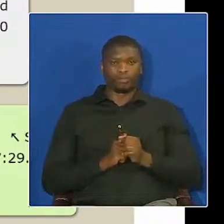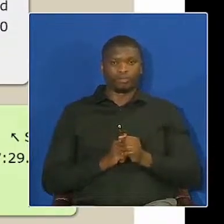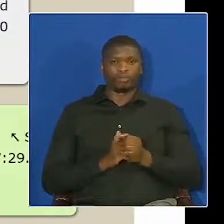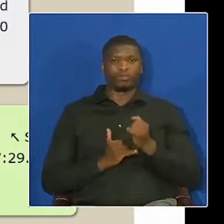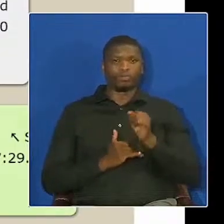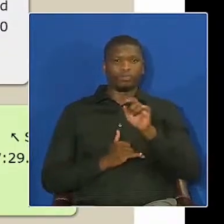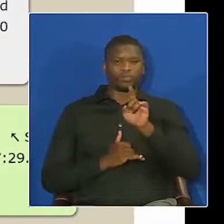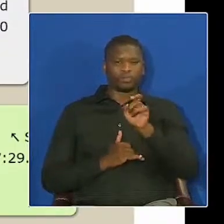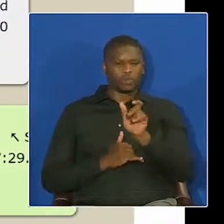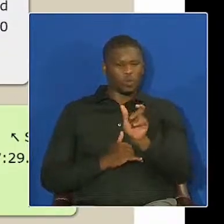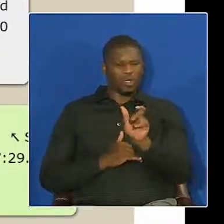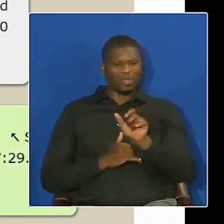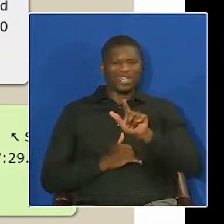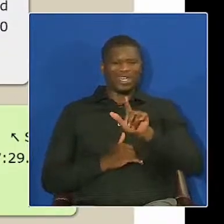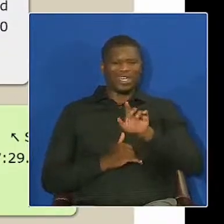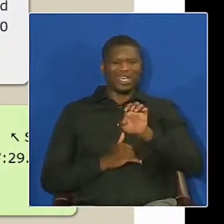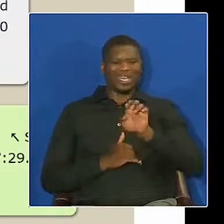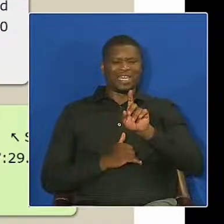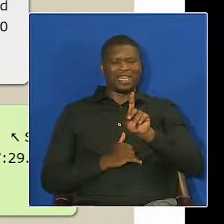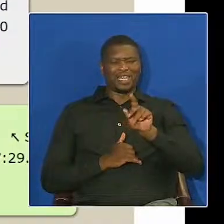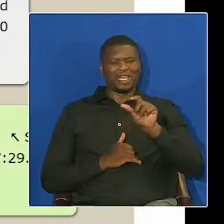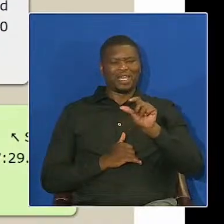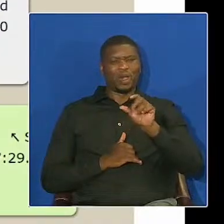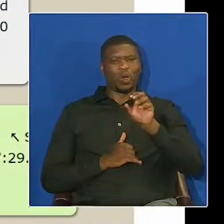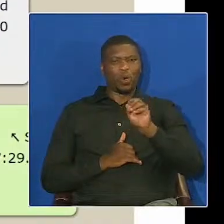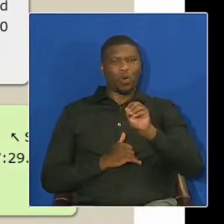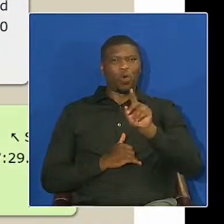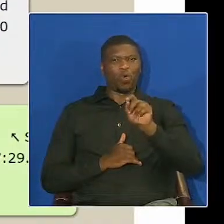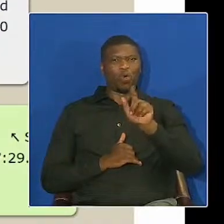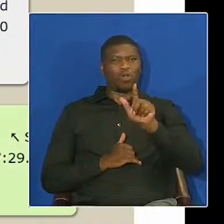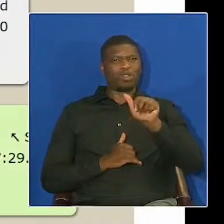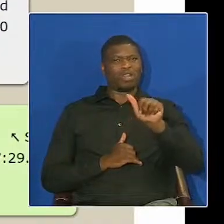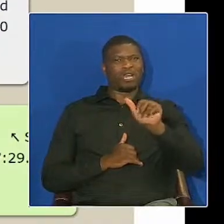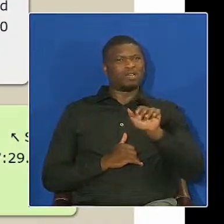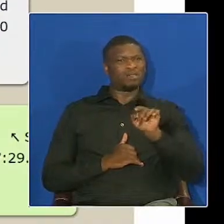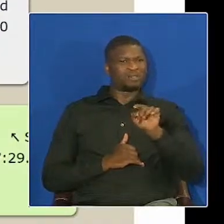the word Lekgotla, what is it